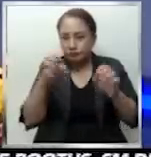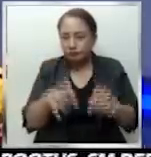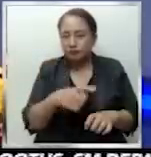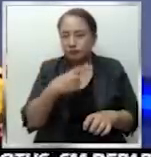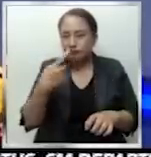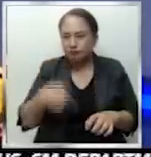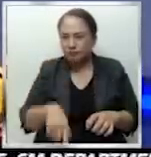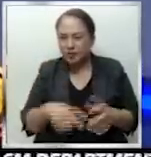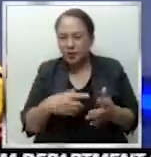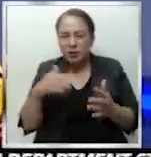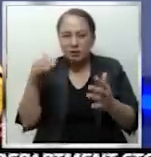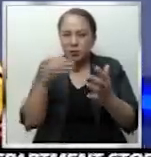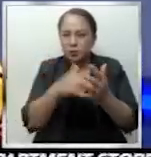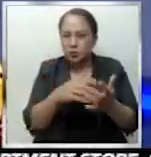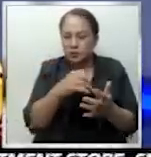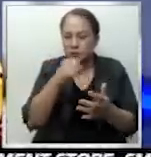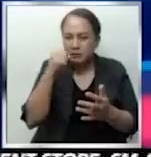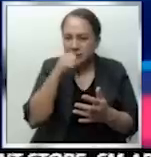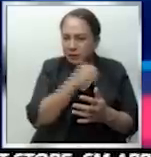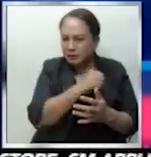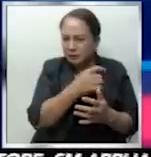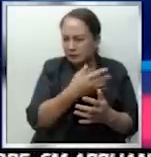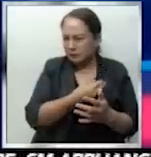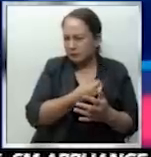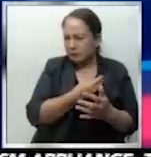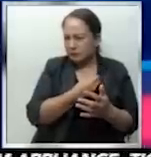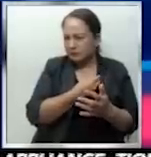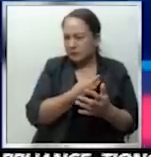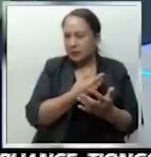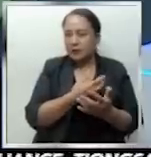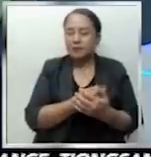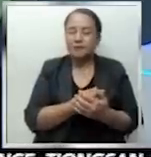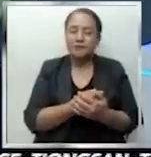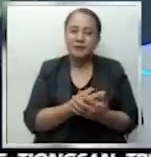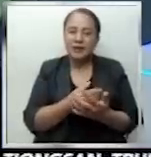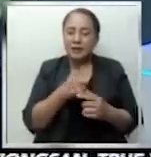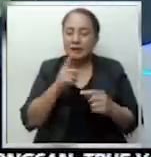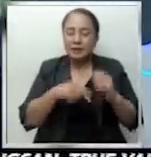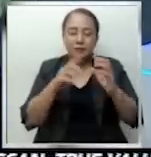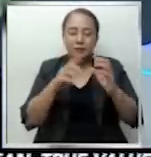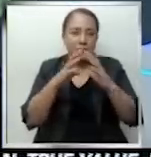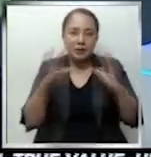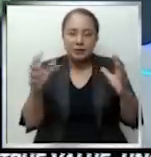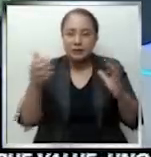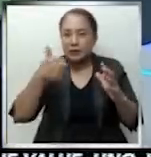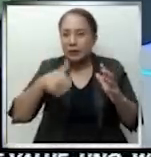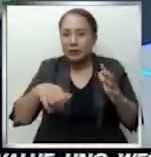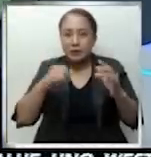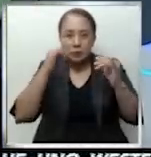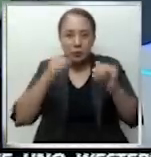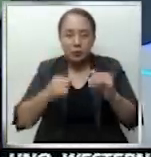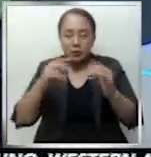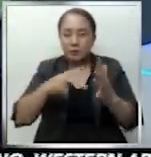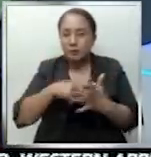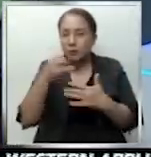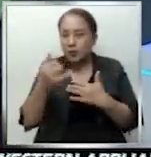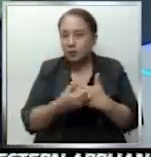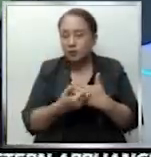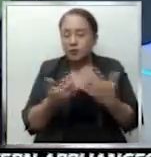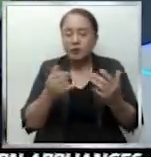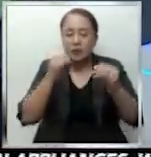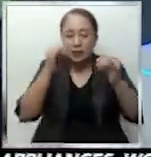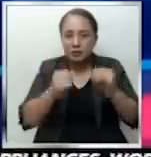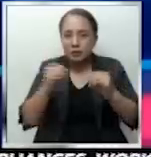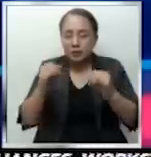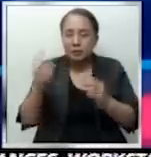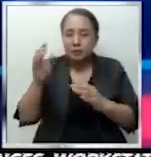towards Taiwan. Do their fears have any basis? It is hard to imagine that any individual project in any individual province